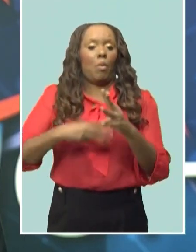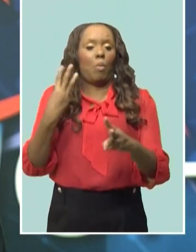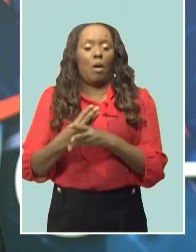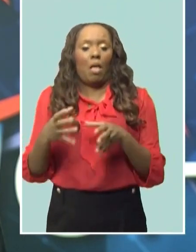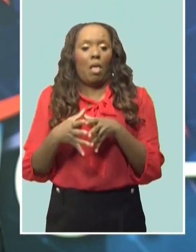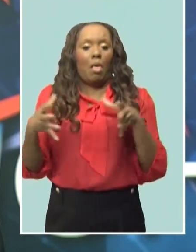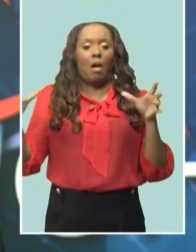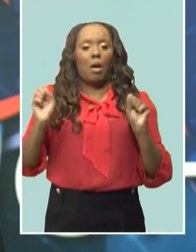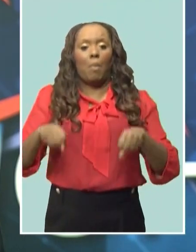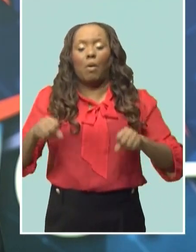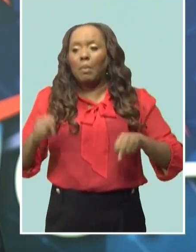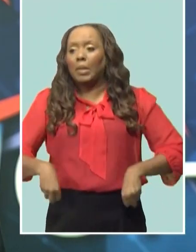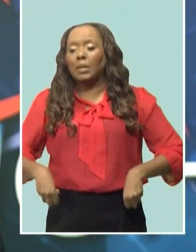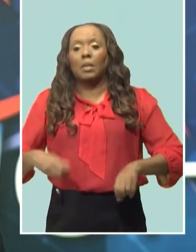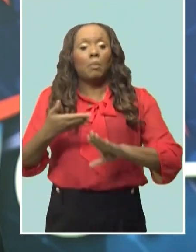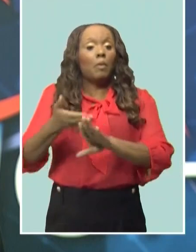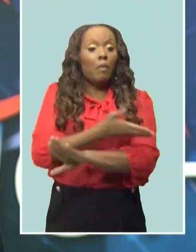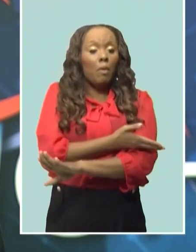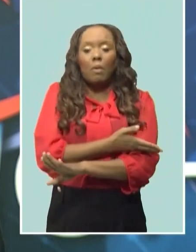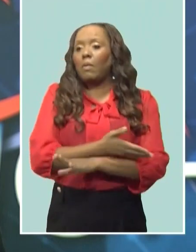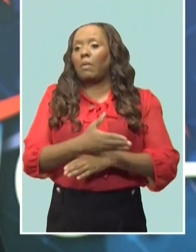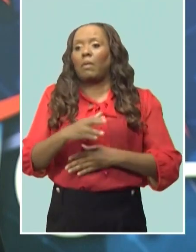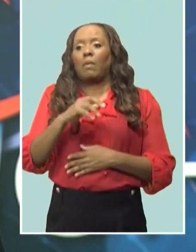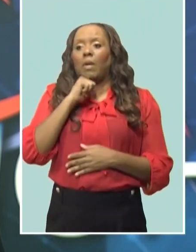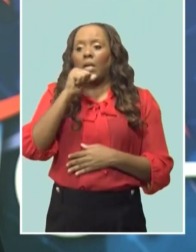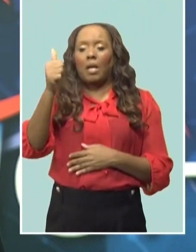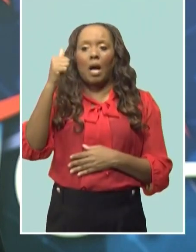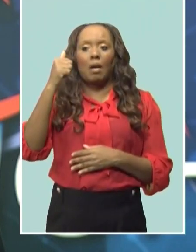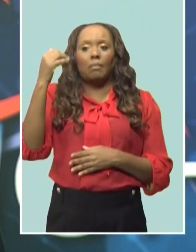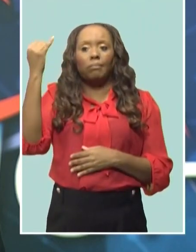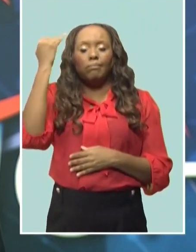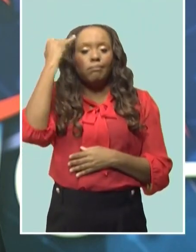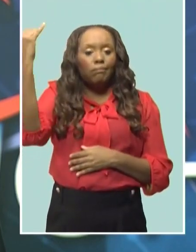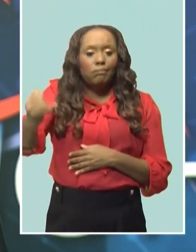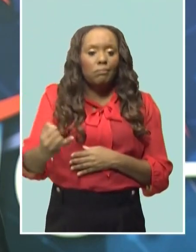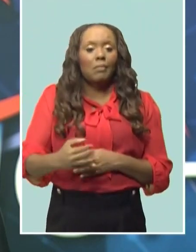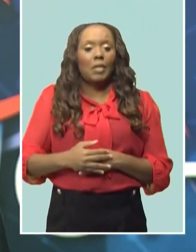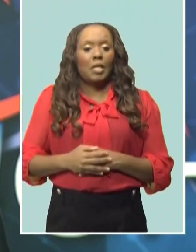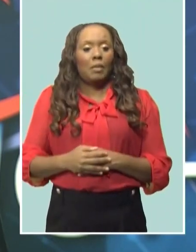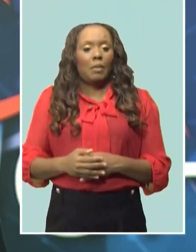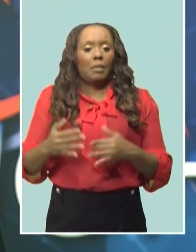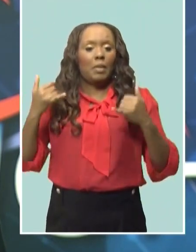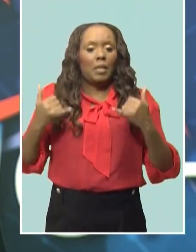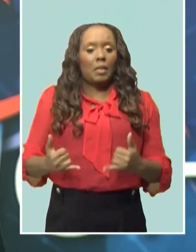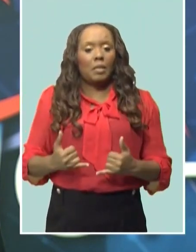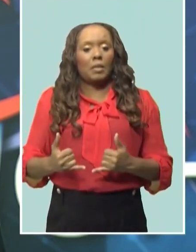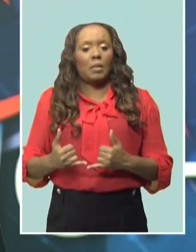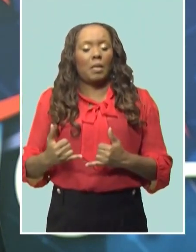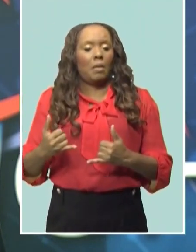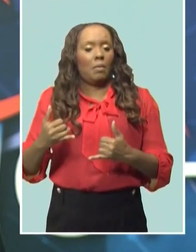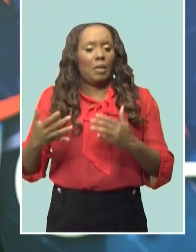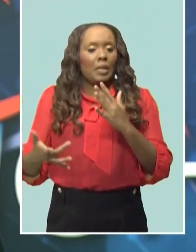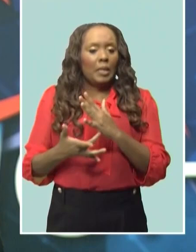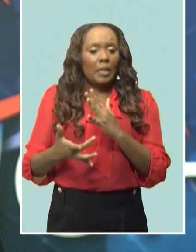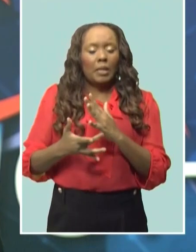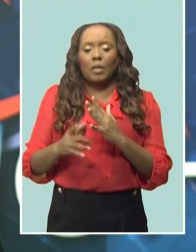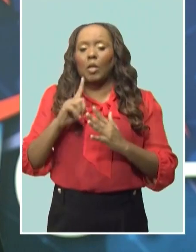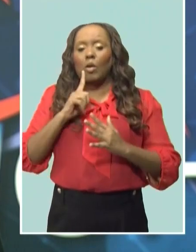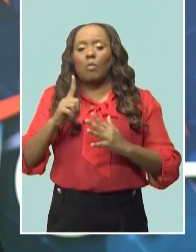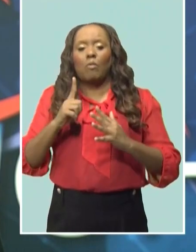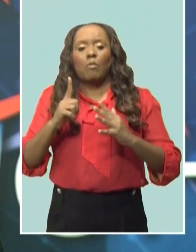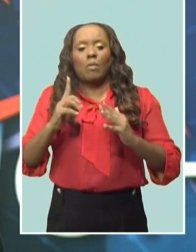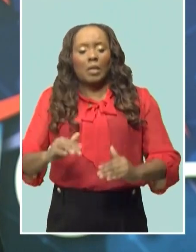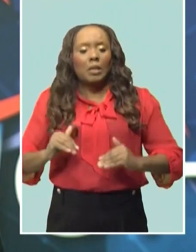once unimaginable, and the digital economy is a powerful new engine of development. However, she says, for many